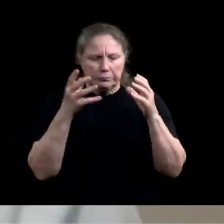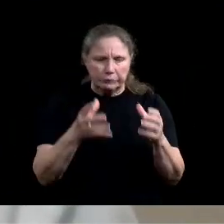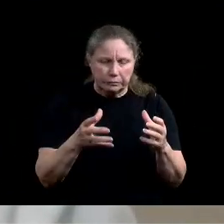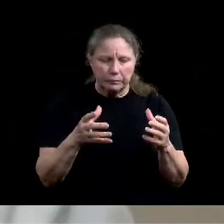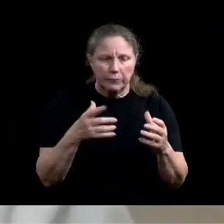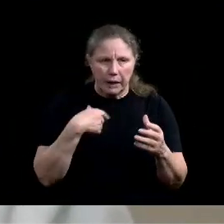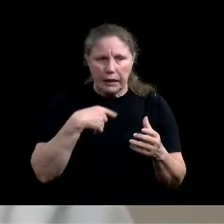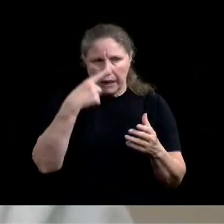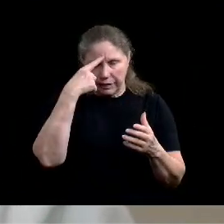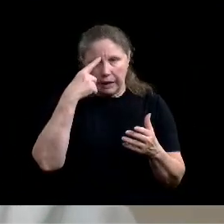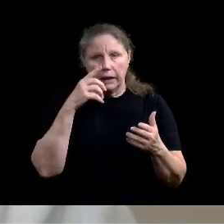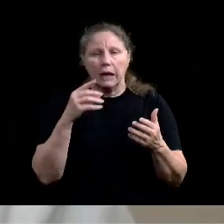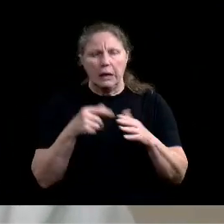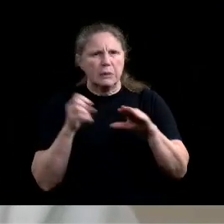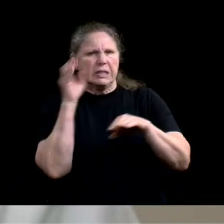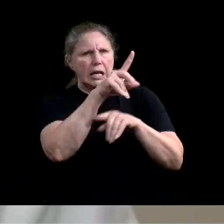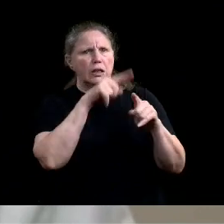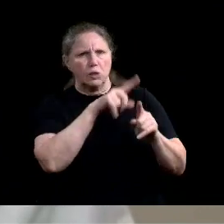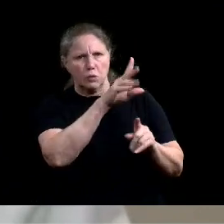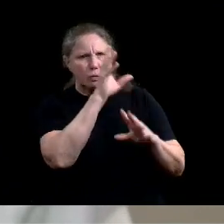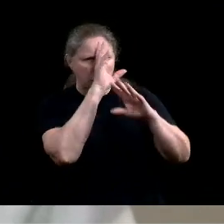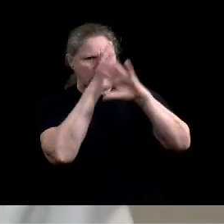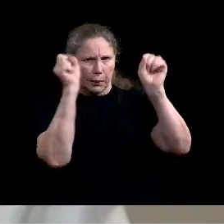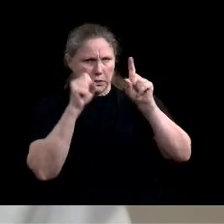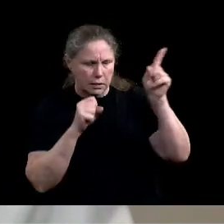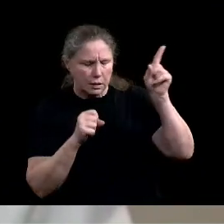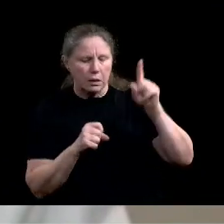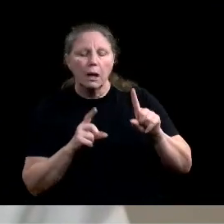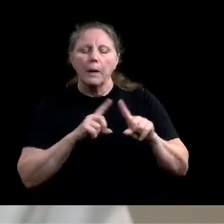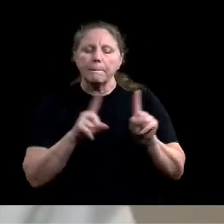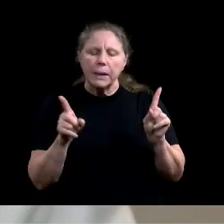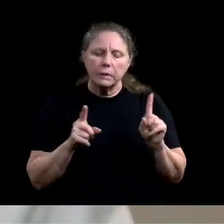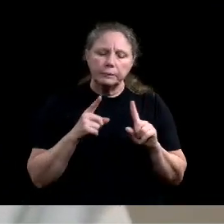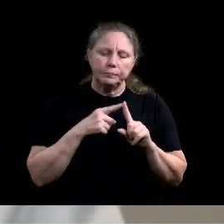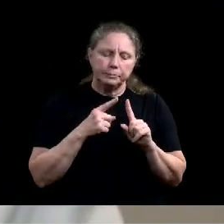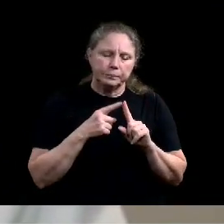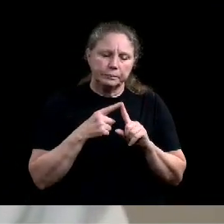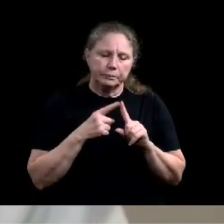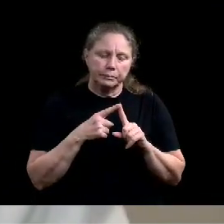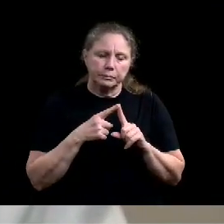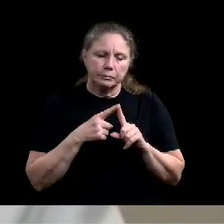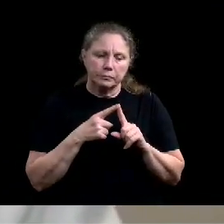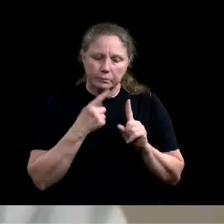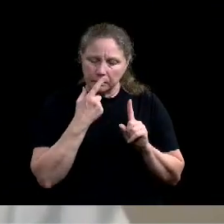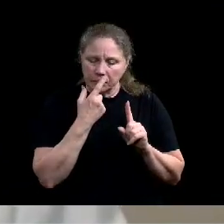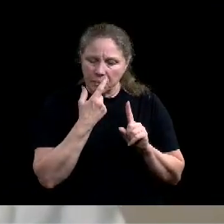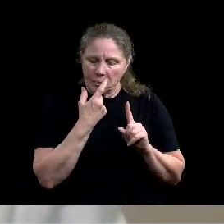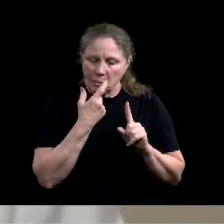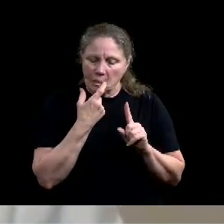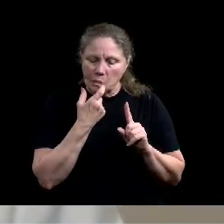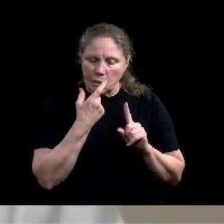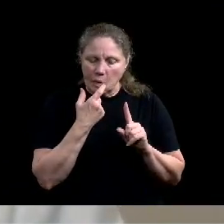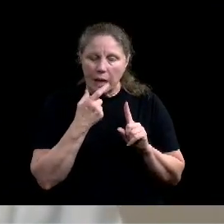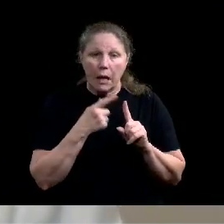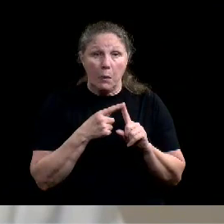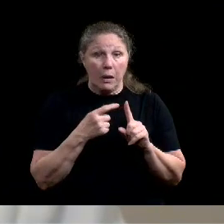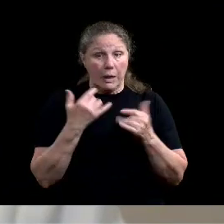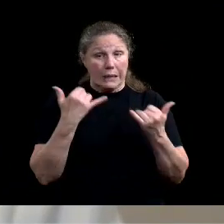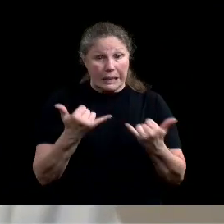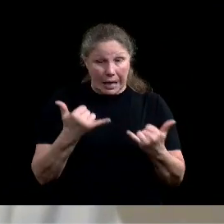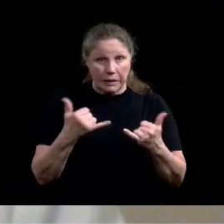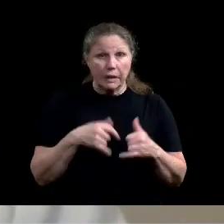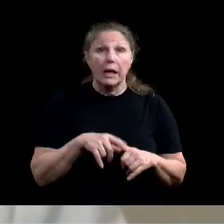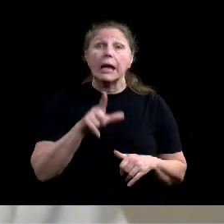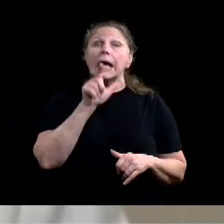But what the best science shows is that in a laboratory, increasing heat